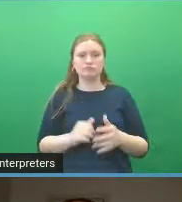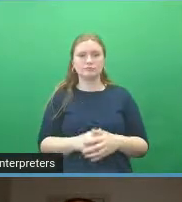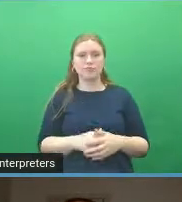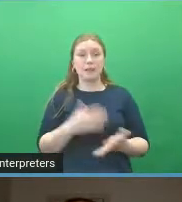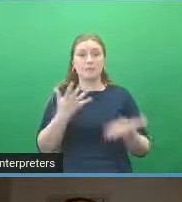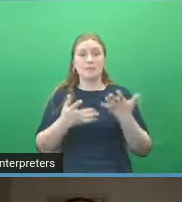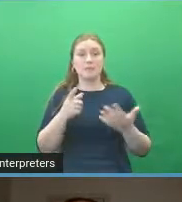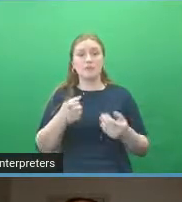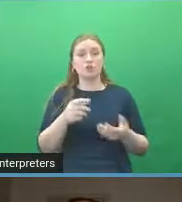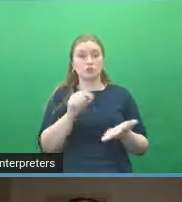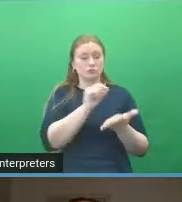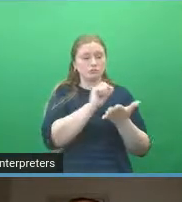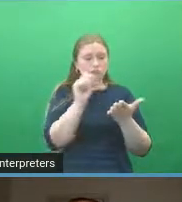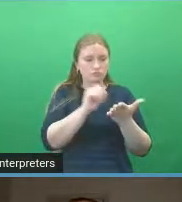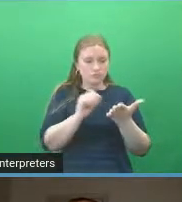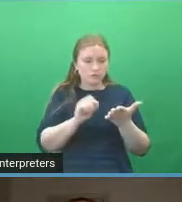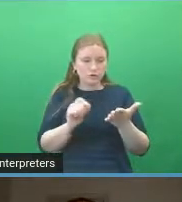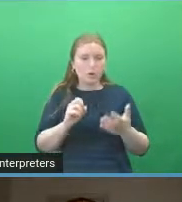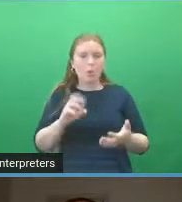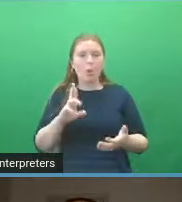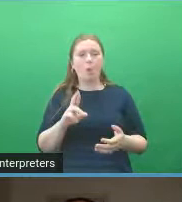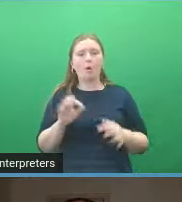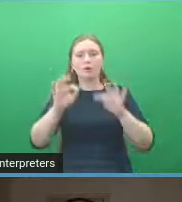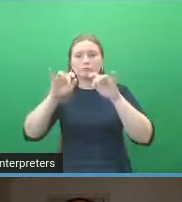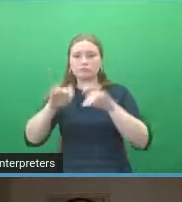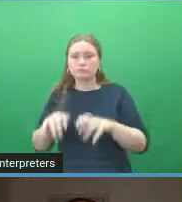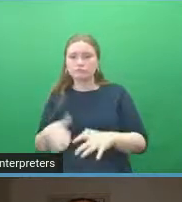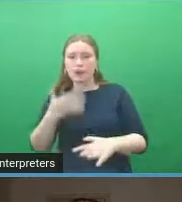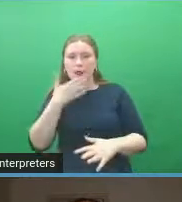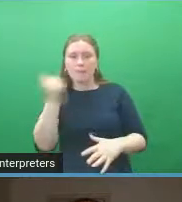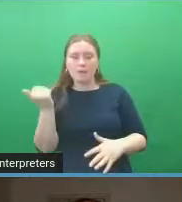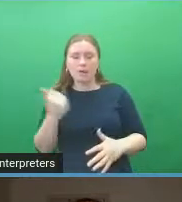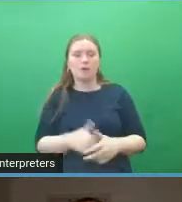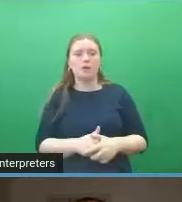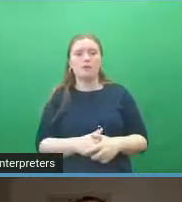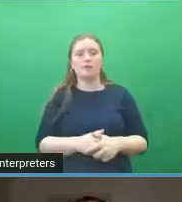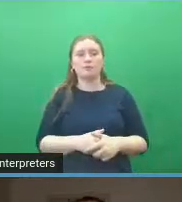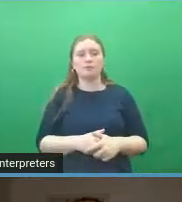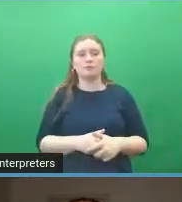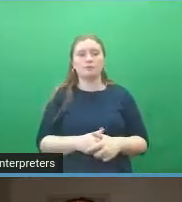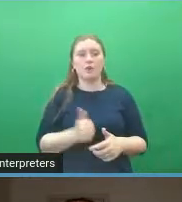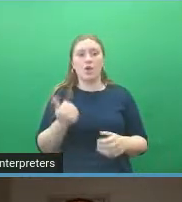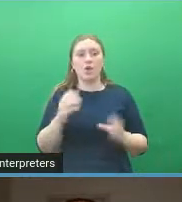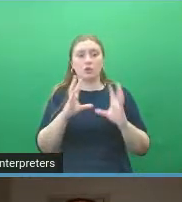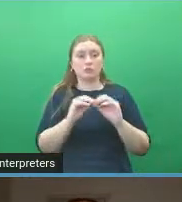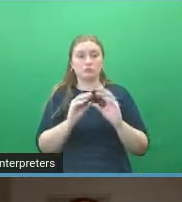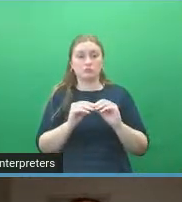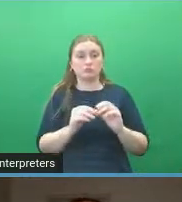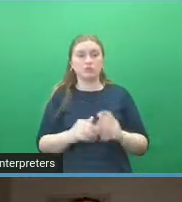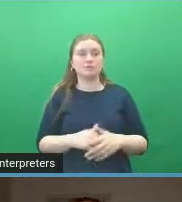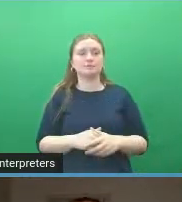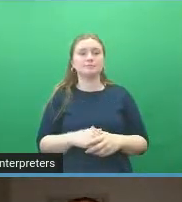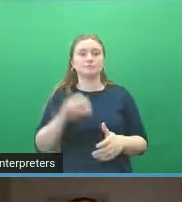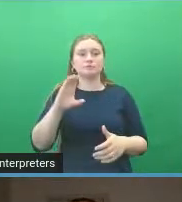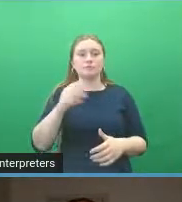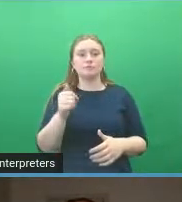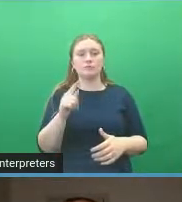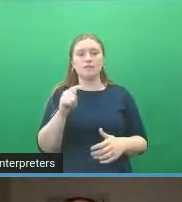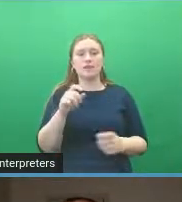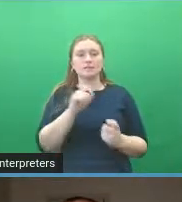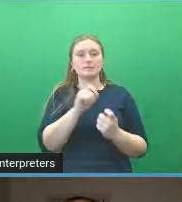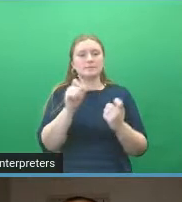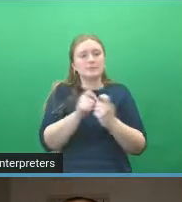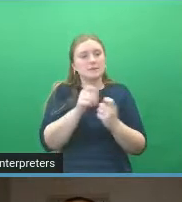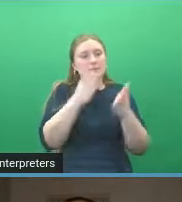can best communicate. If that is the case, then you can participate and shape a program through other means. They include chat to all or a specific person in the meeting,